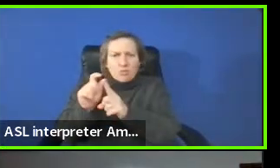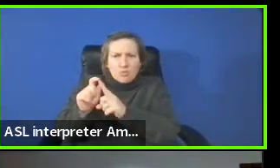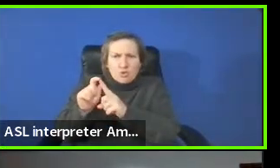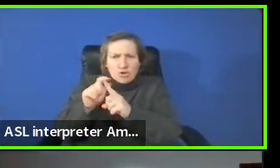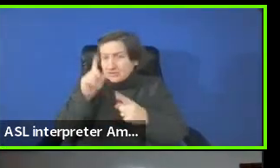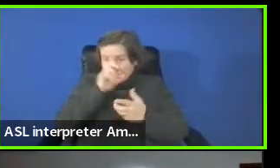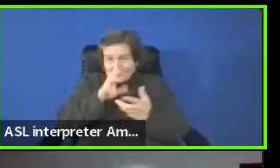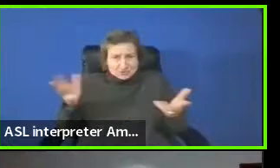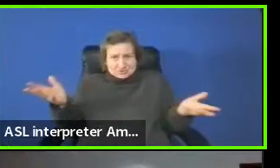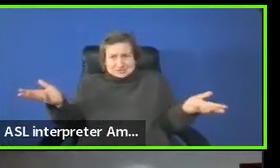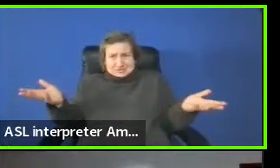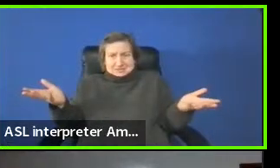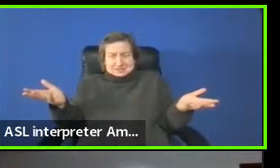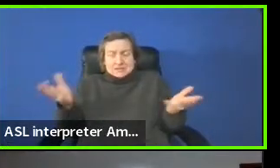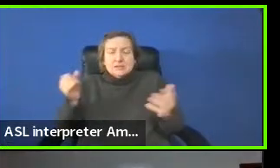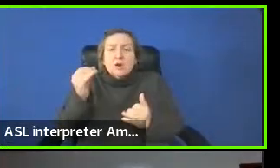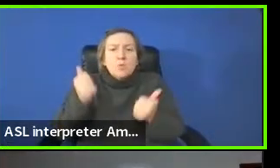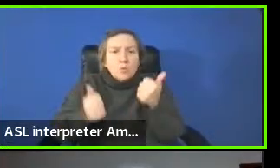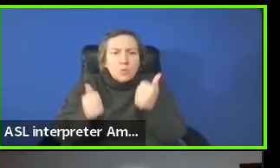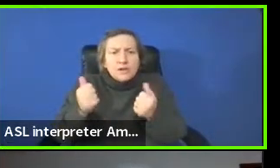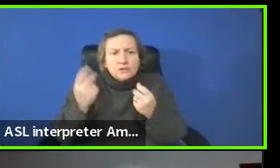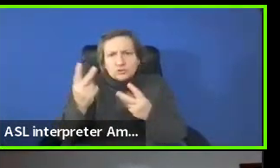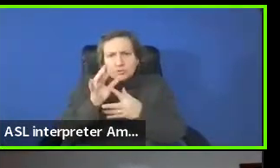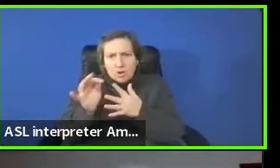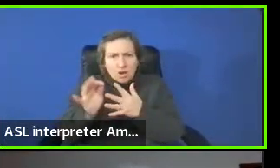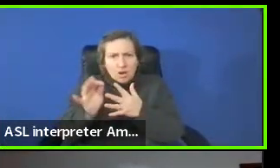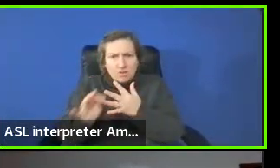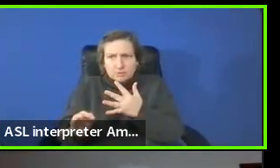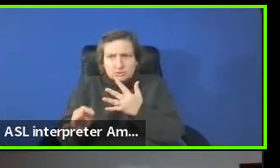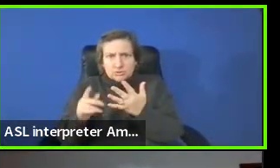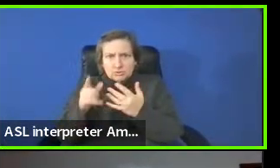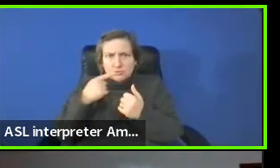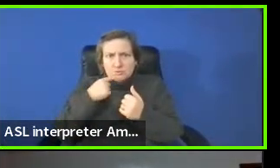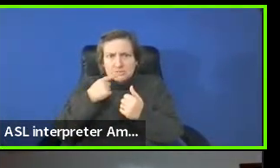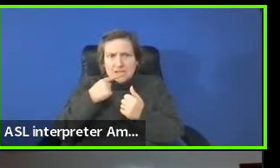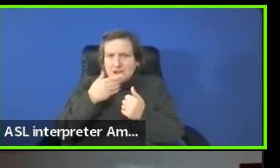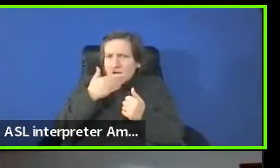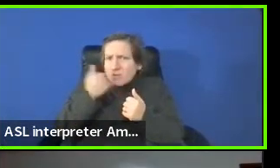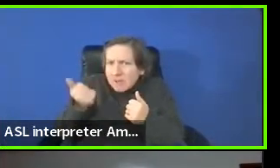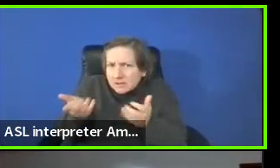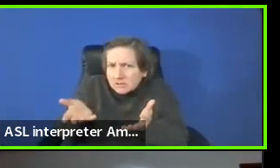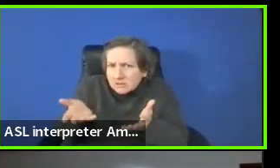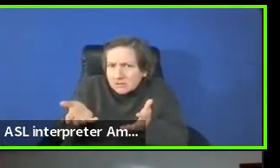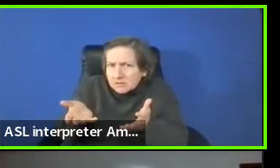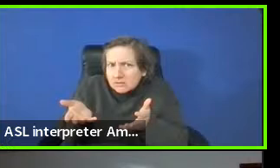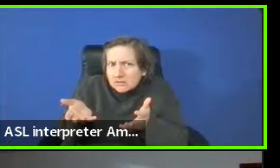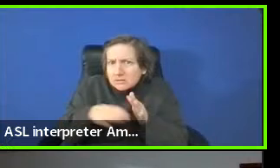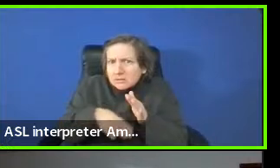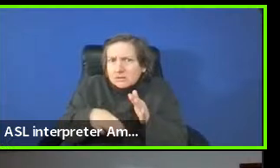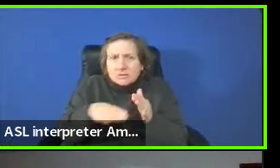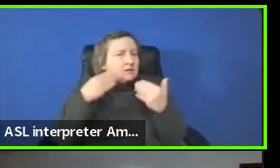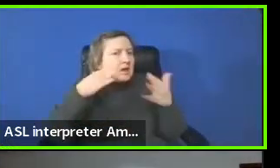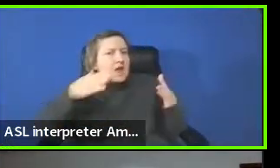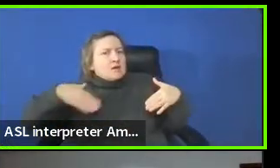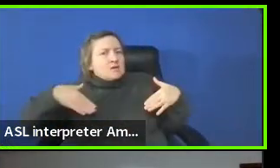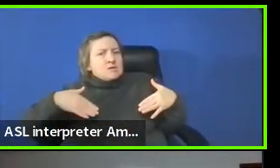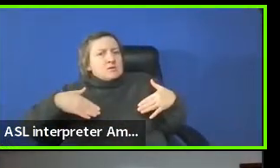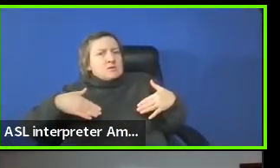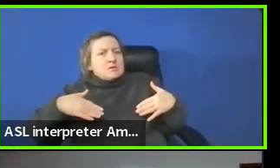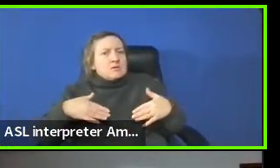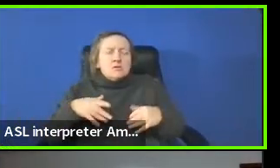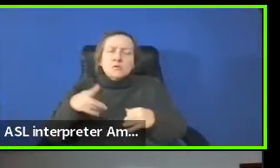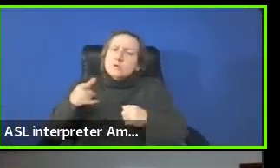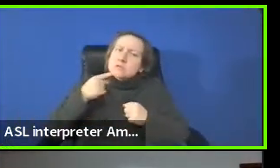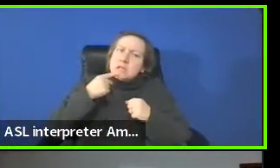confusing. So which two options did you say are better? Based I don't know on which what one's you just better. said. Well, so